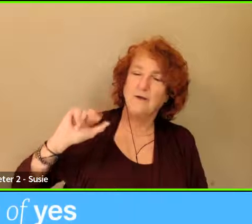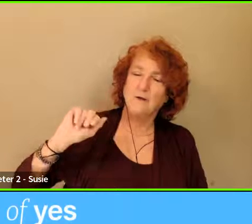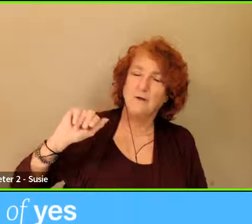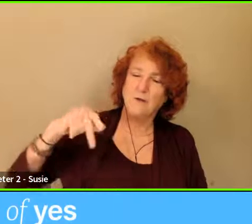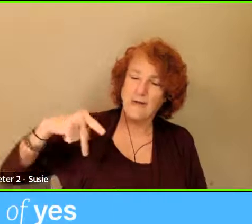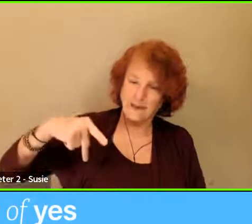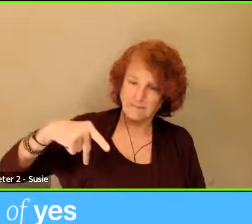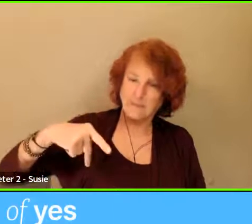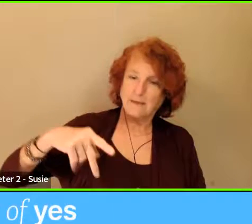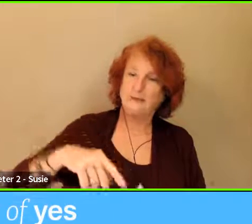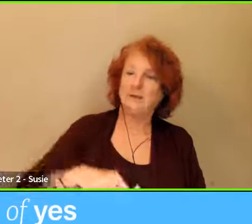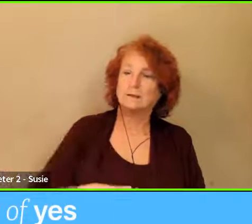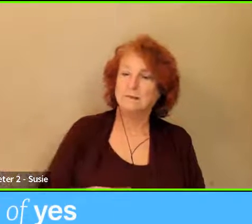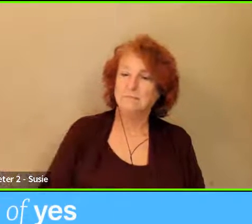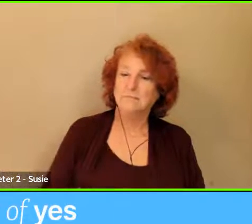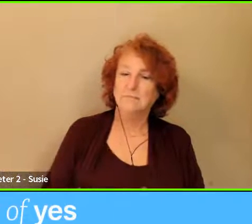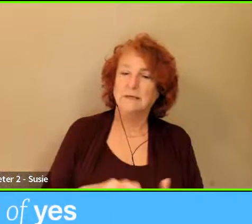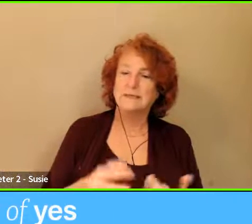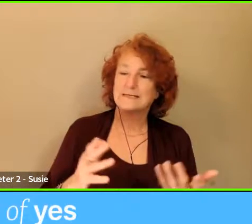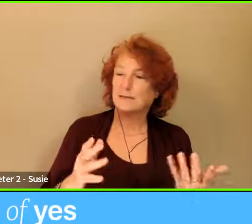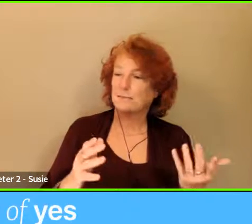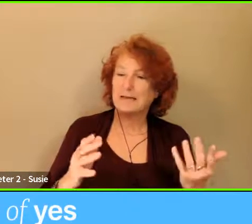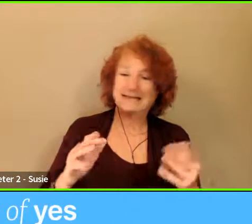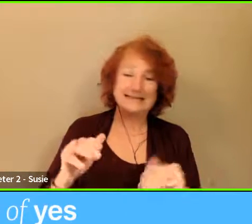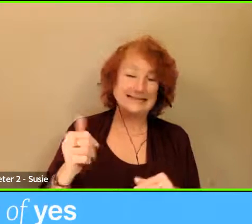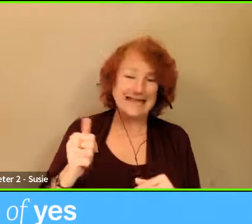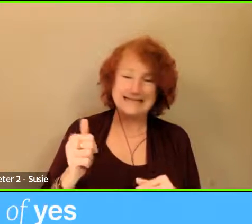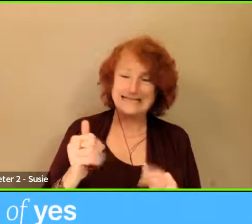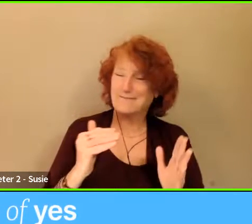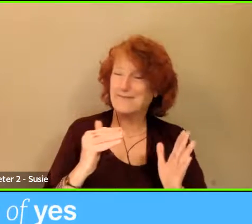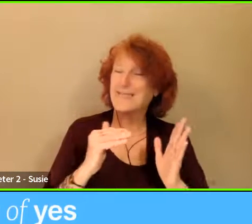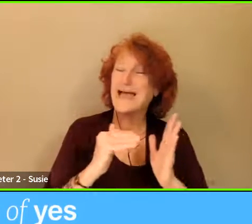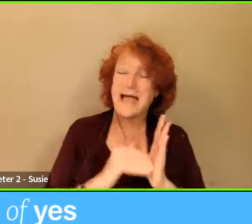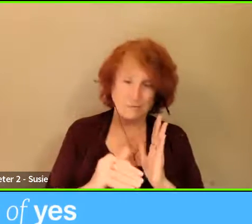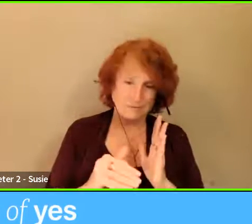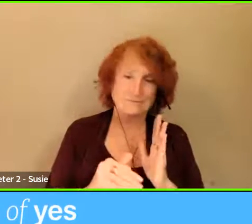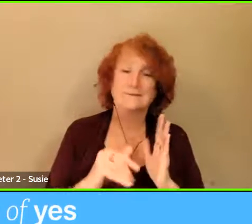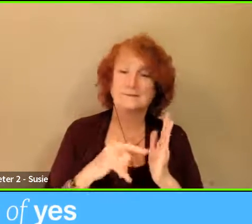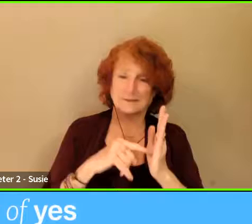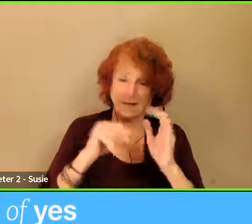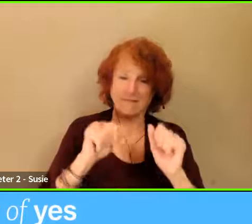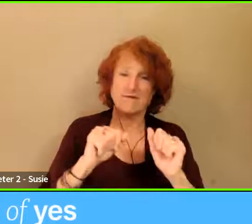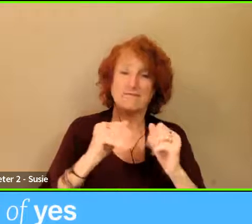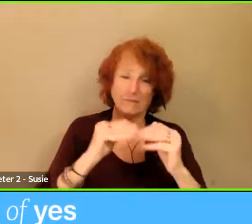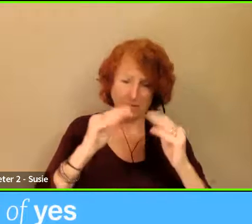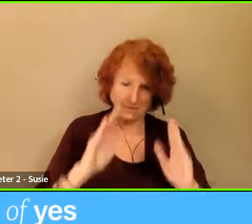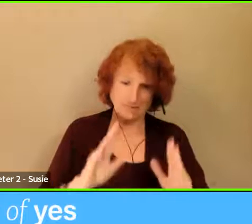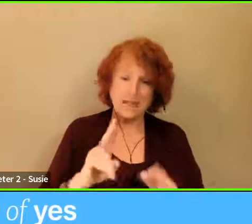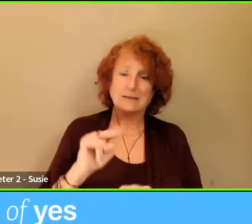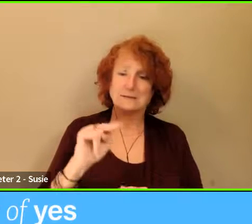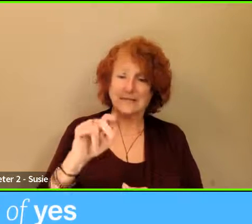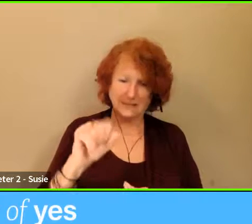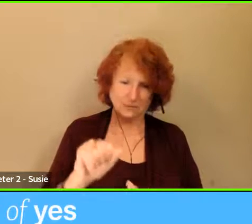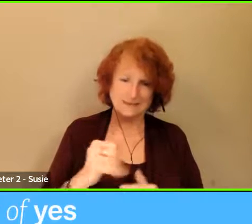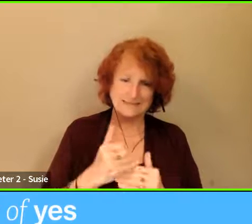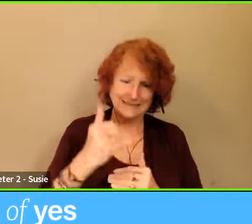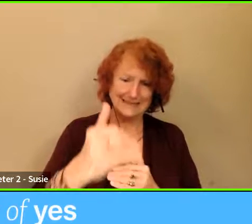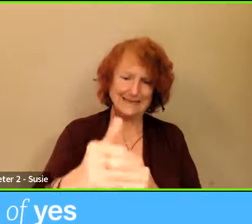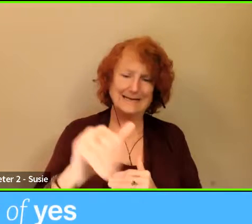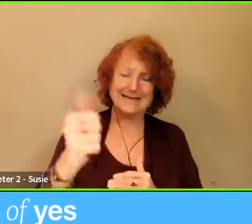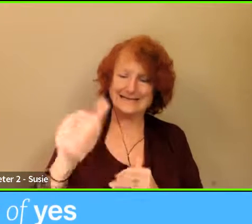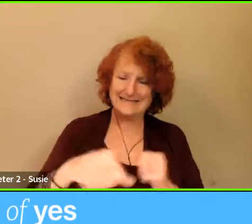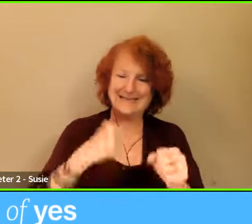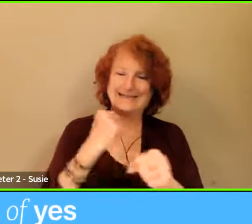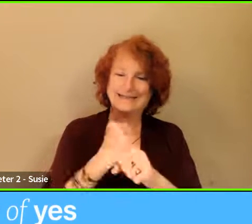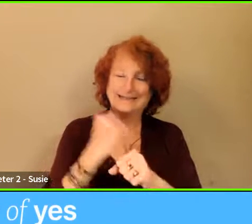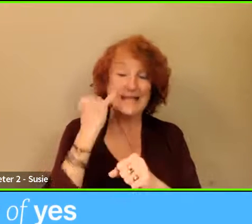produce, like when he said, tens of thousands of affordable housing units in the decade ahead, as long as they can work